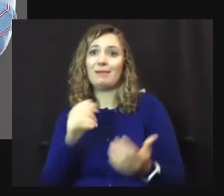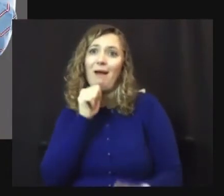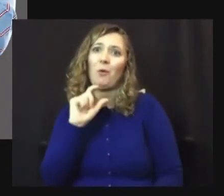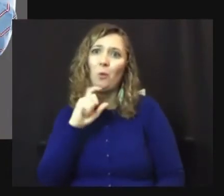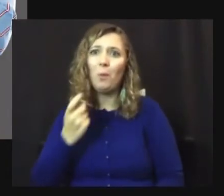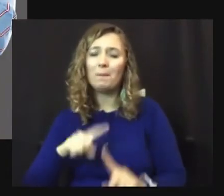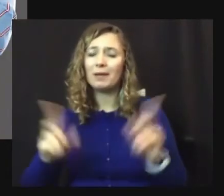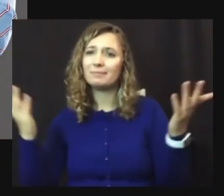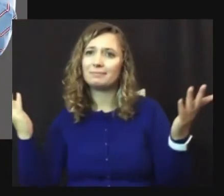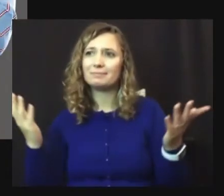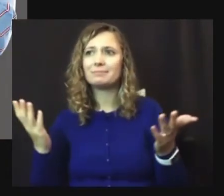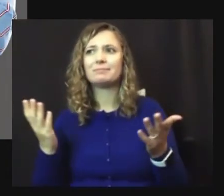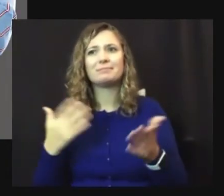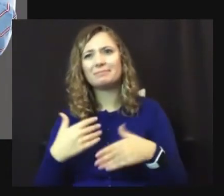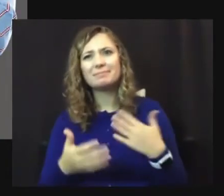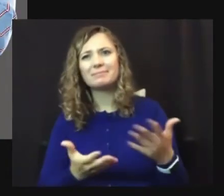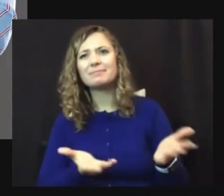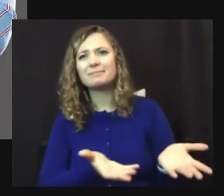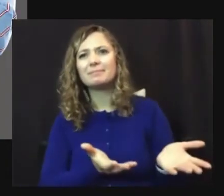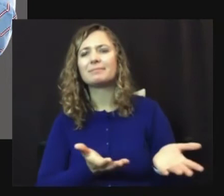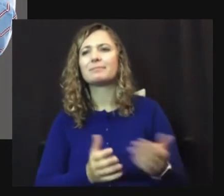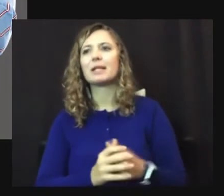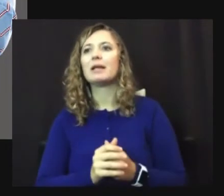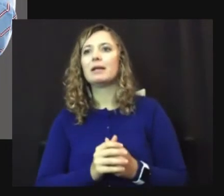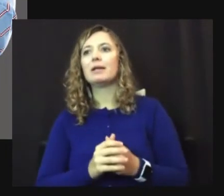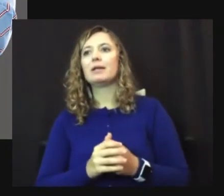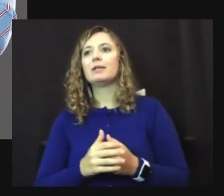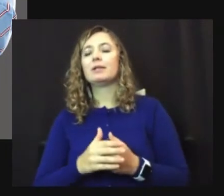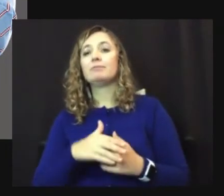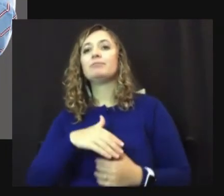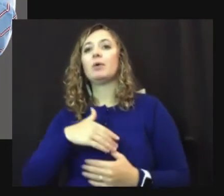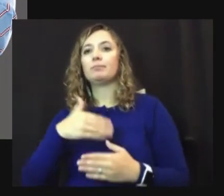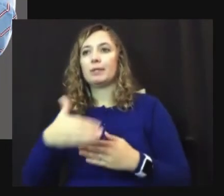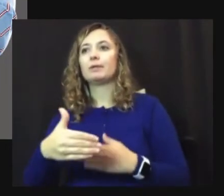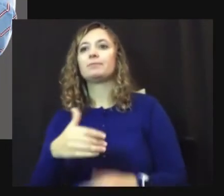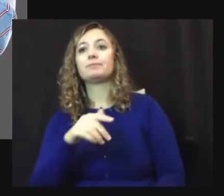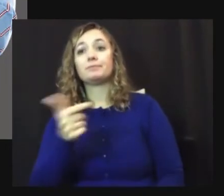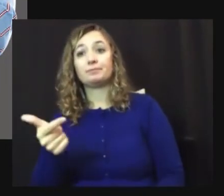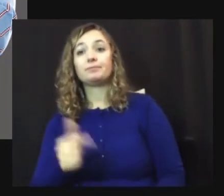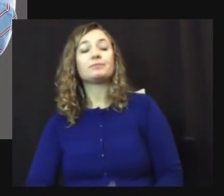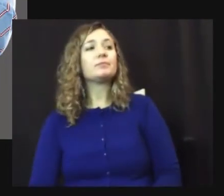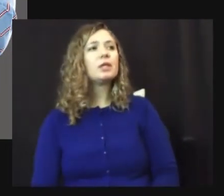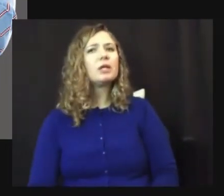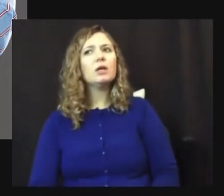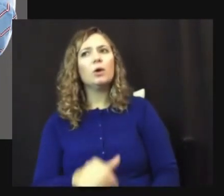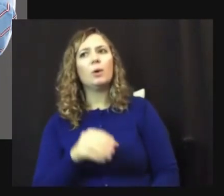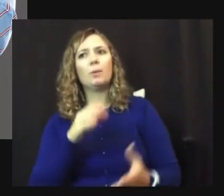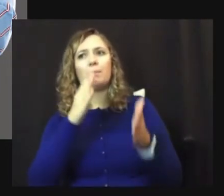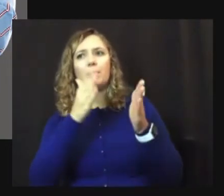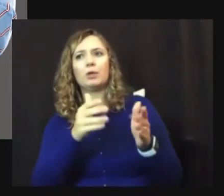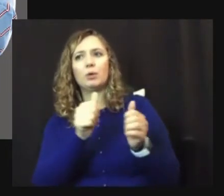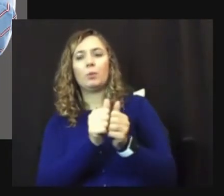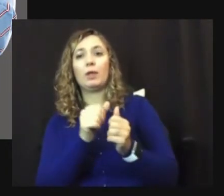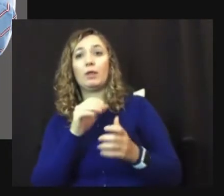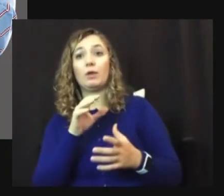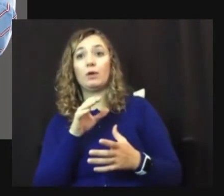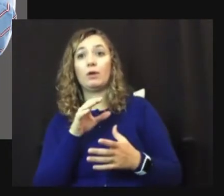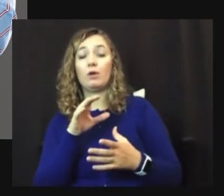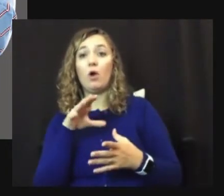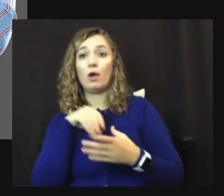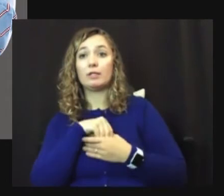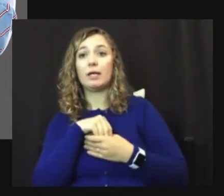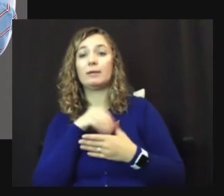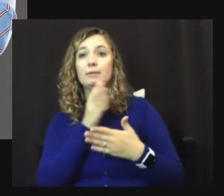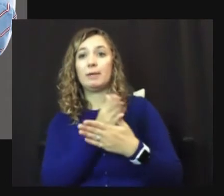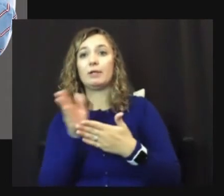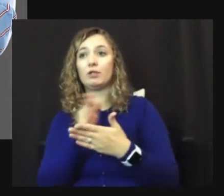moving on. Can a person with autism spectrum disorder live an independent life? The simple answer to this